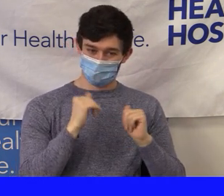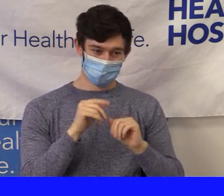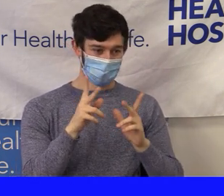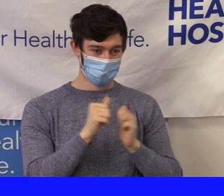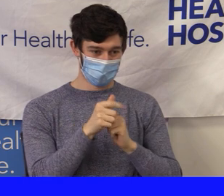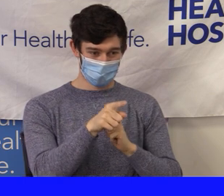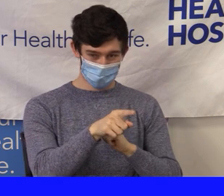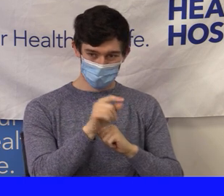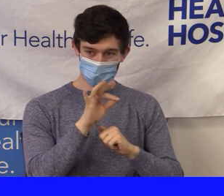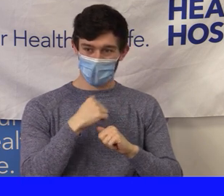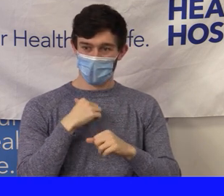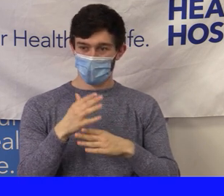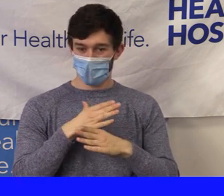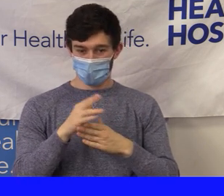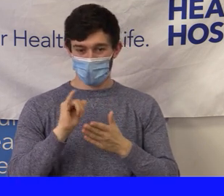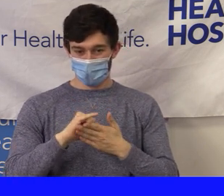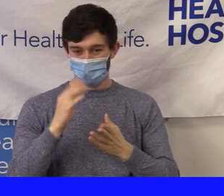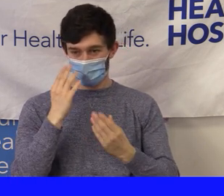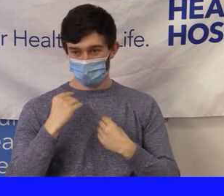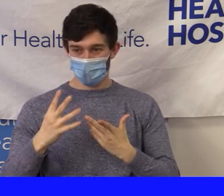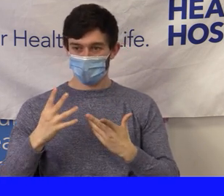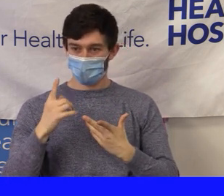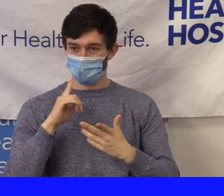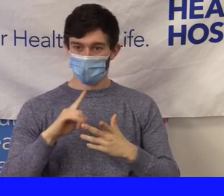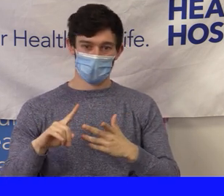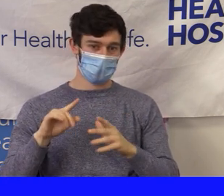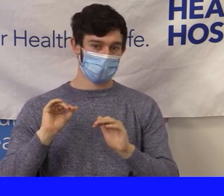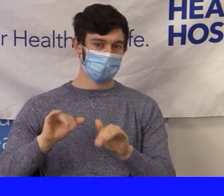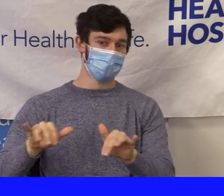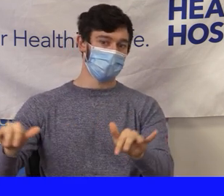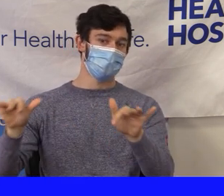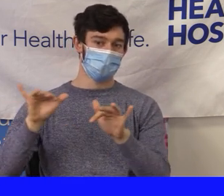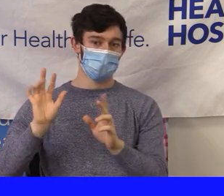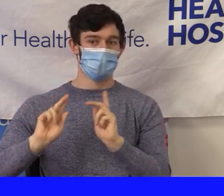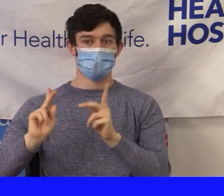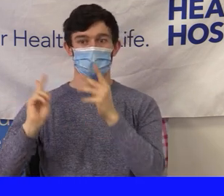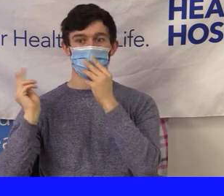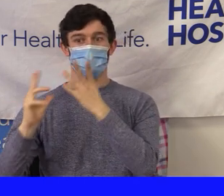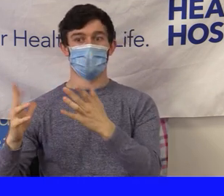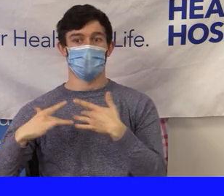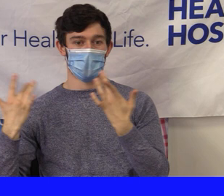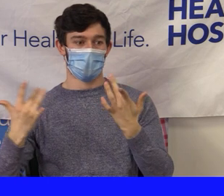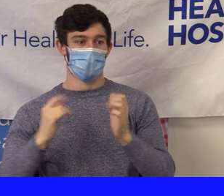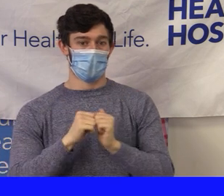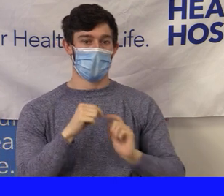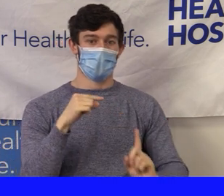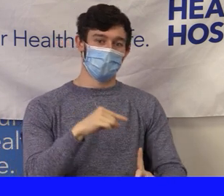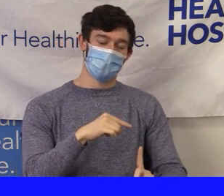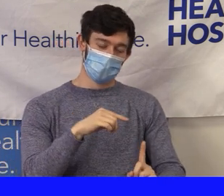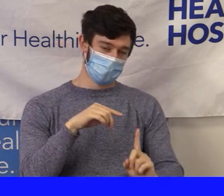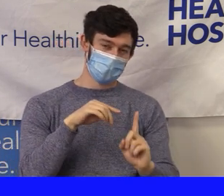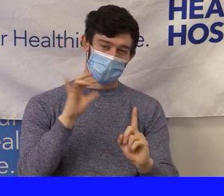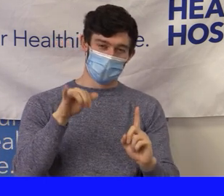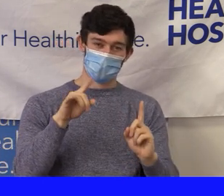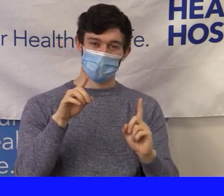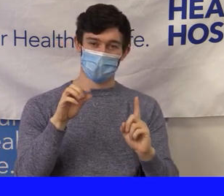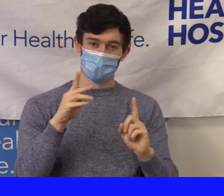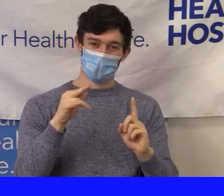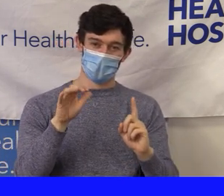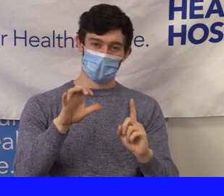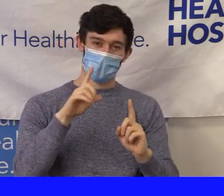that information to the committee, but I particularly will be interested to the demographics of that